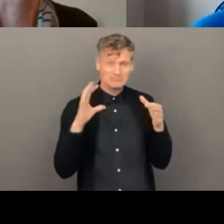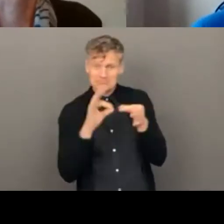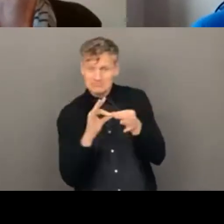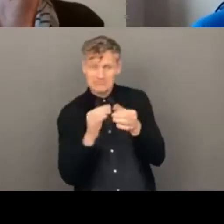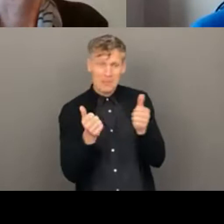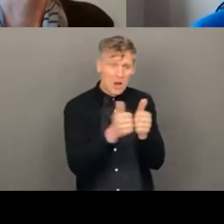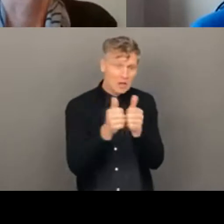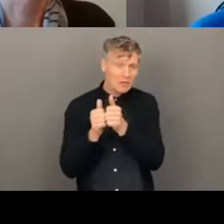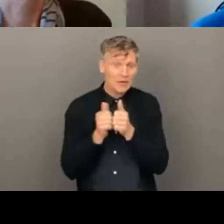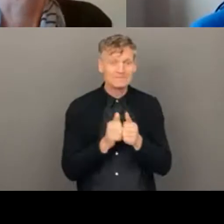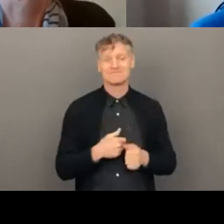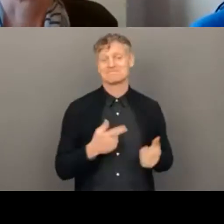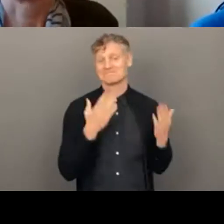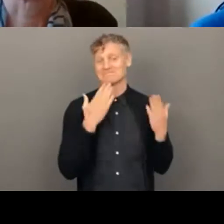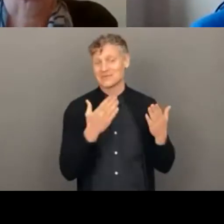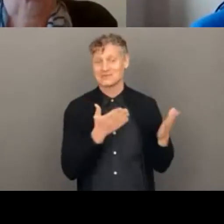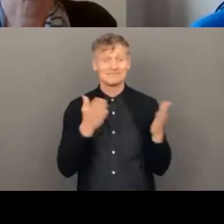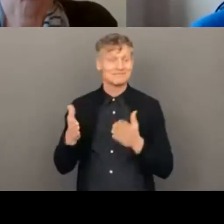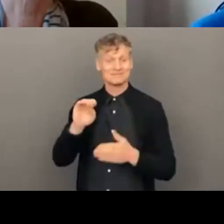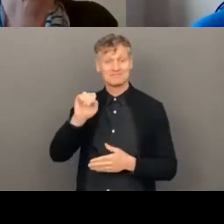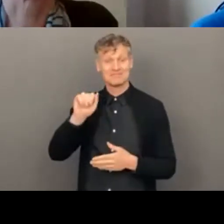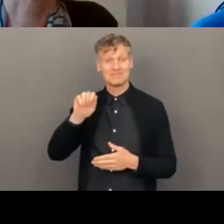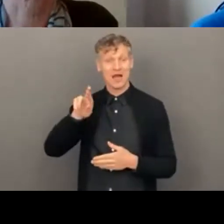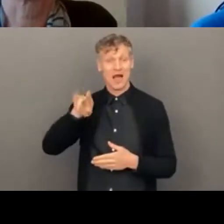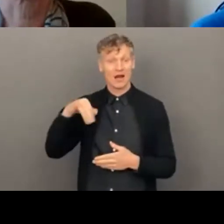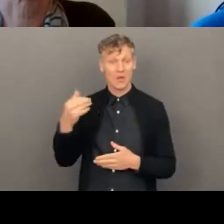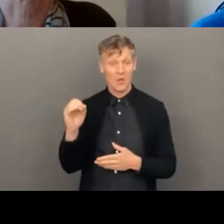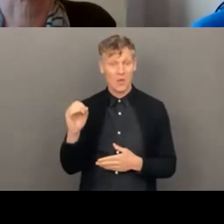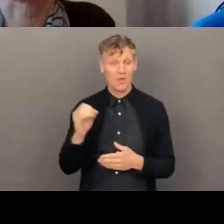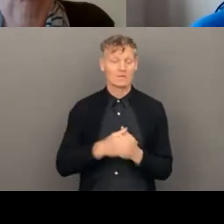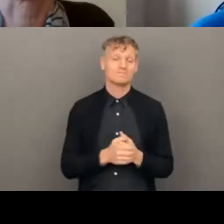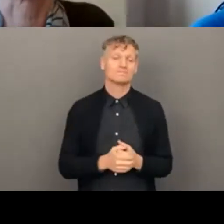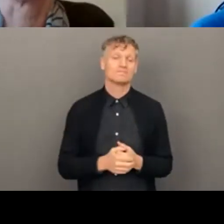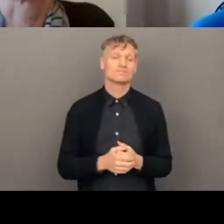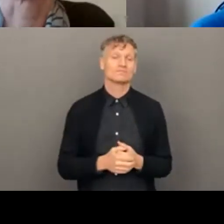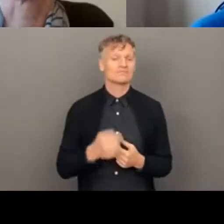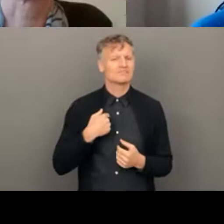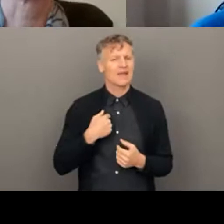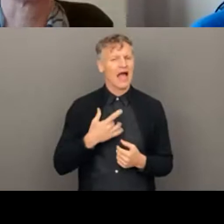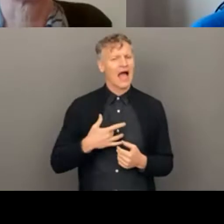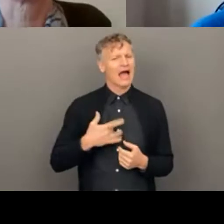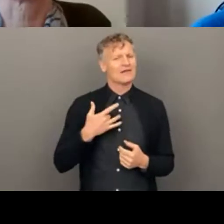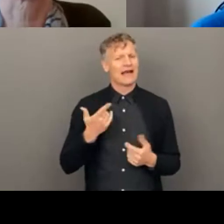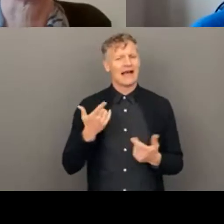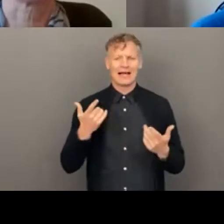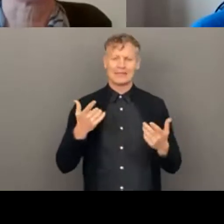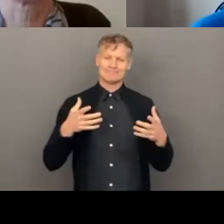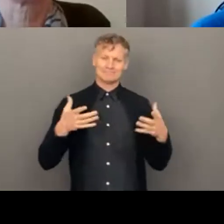And Mario, thanks, Sean. I would emphasize the community of practice. So we have been